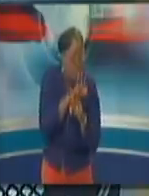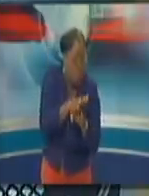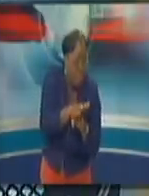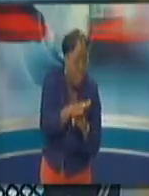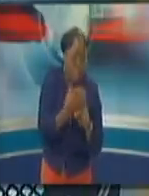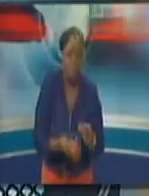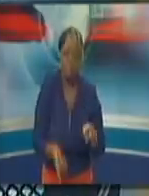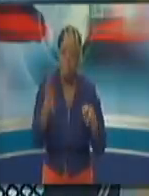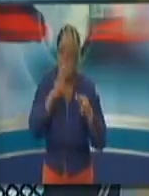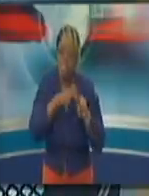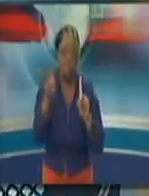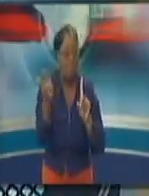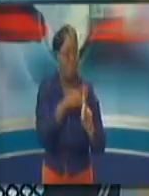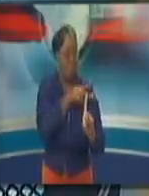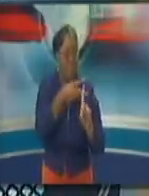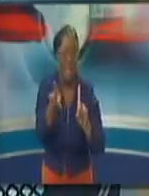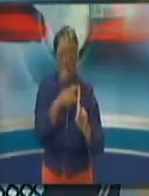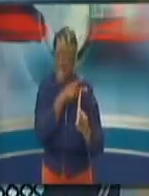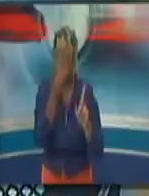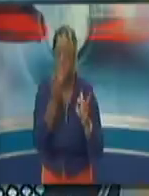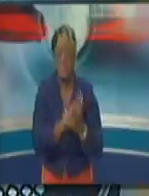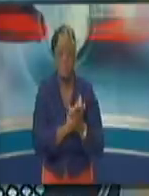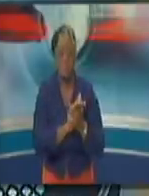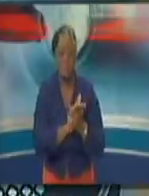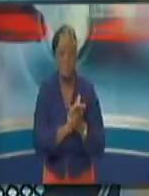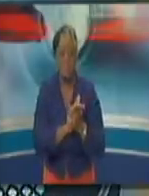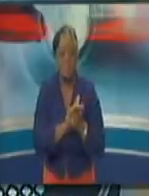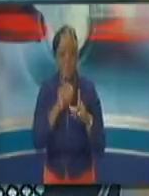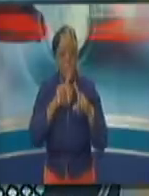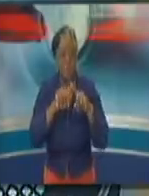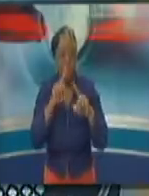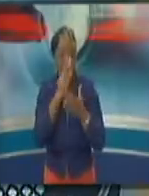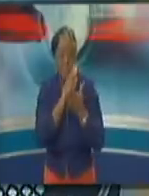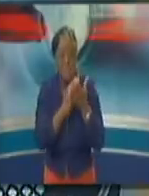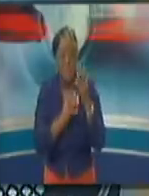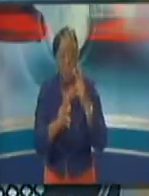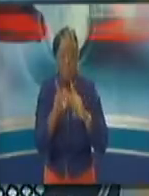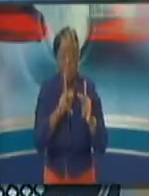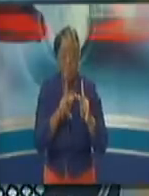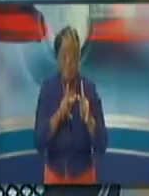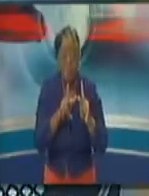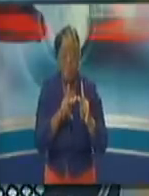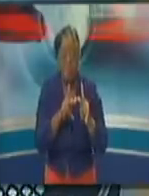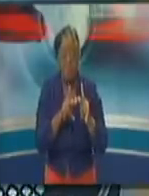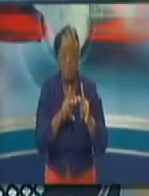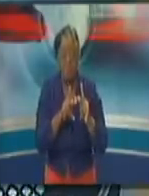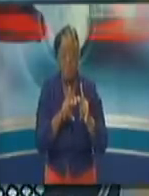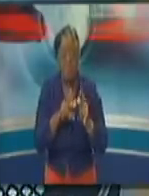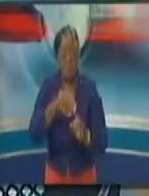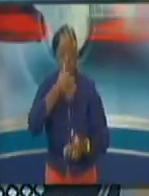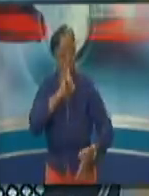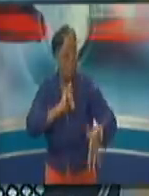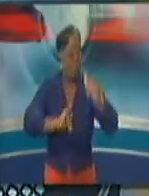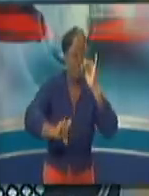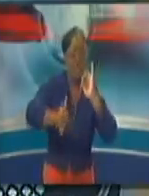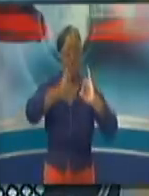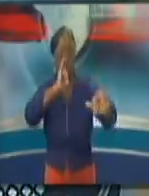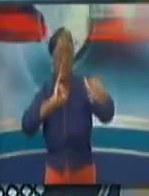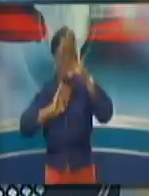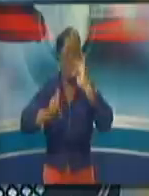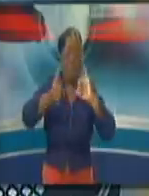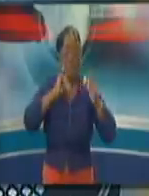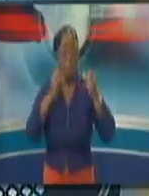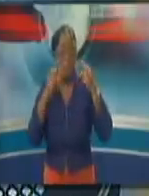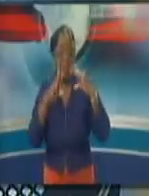violence. Also, unfortunately, some people during this time abuse substances like alcohol, which